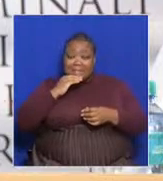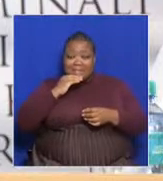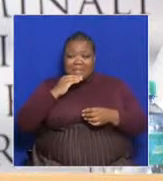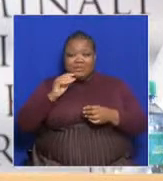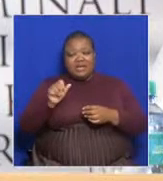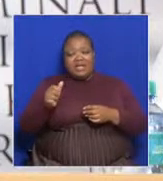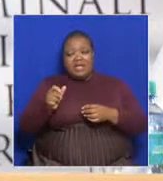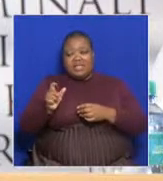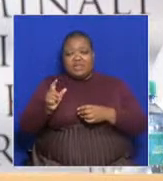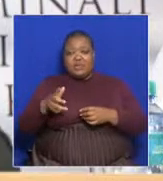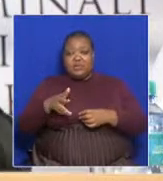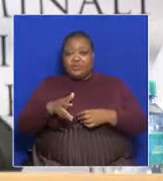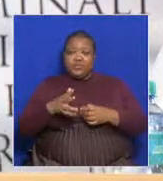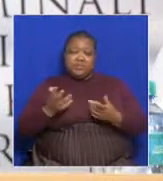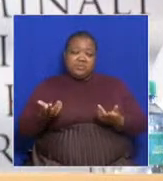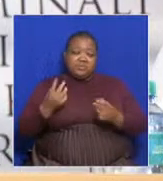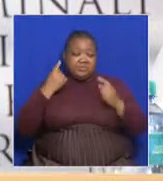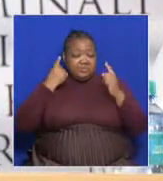I think